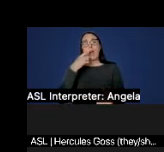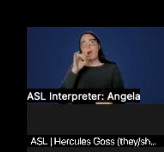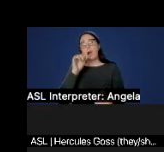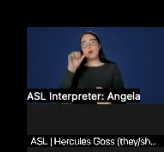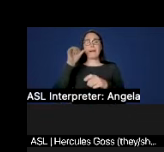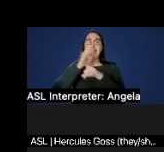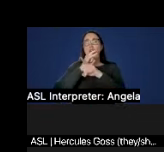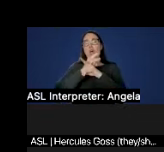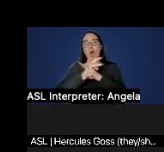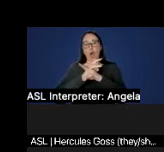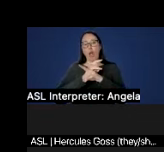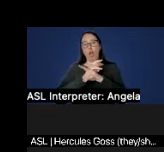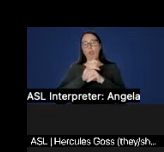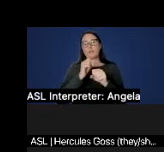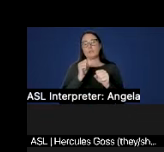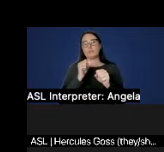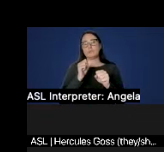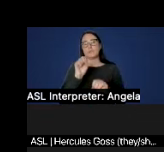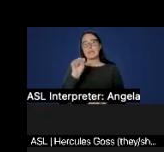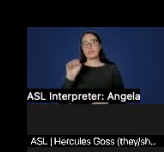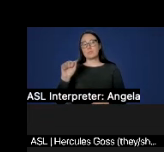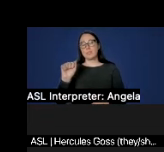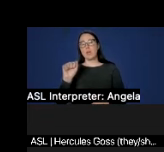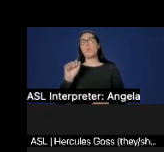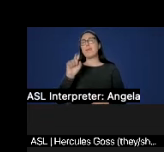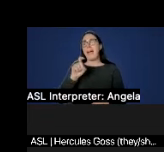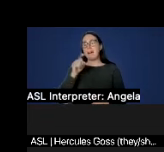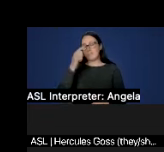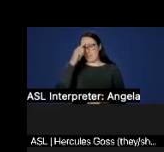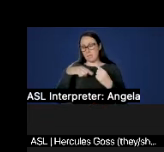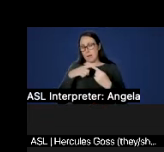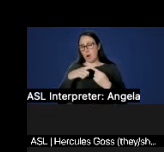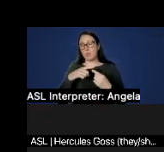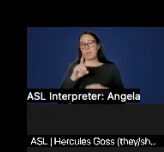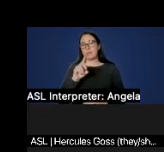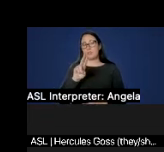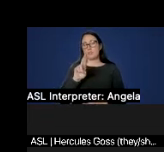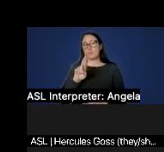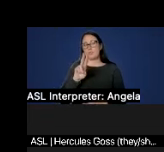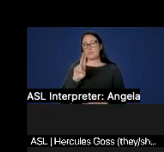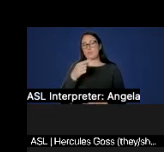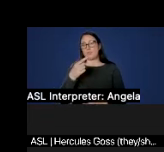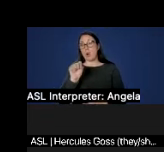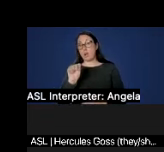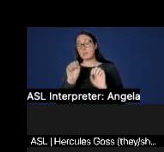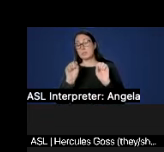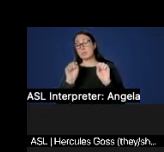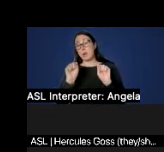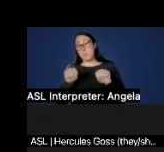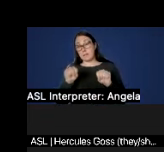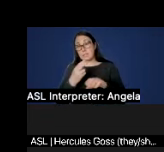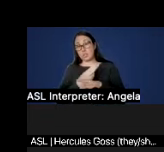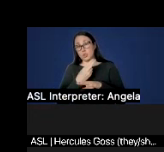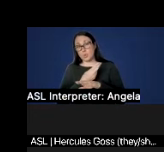the possibility that drugs were used to facilitate an assault, and we must screen for